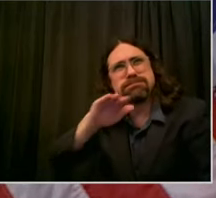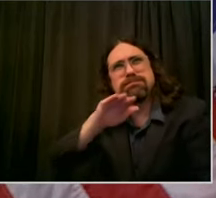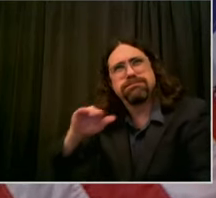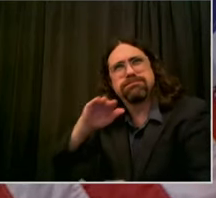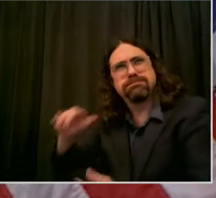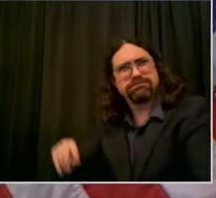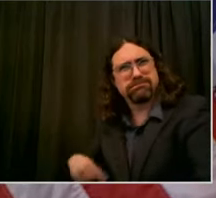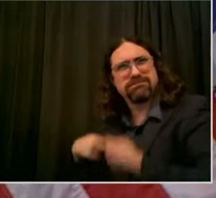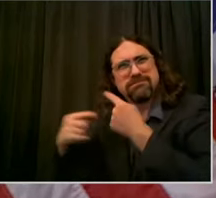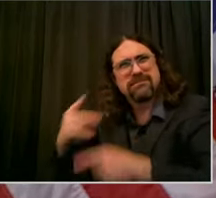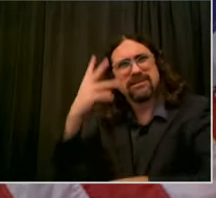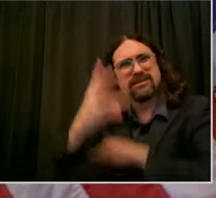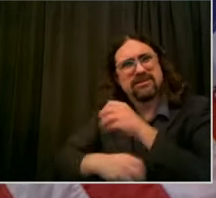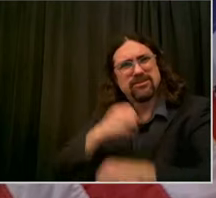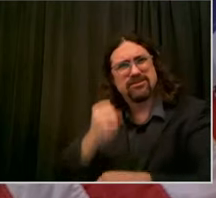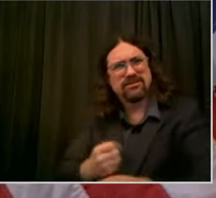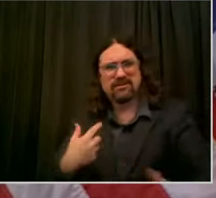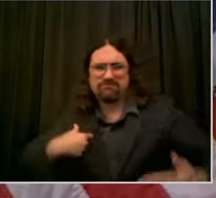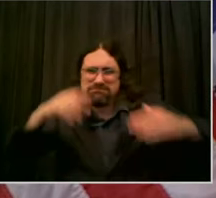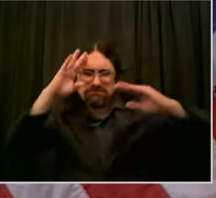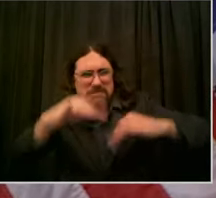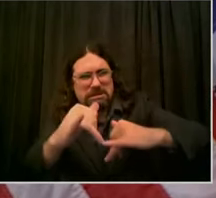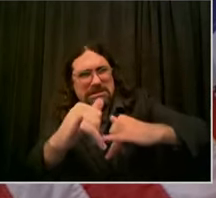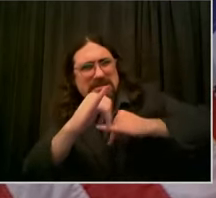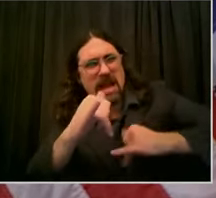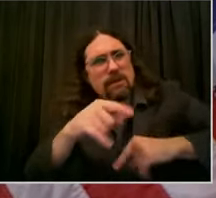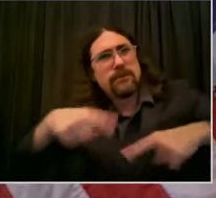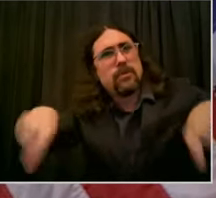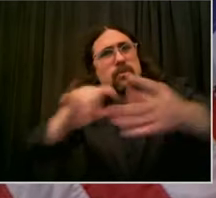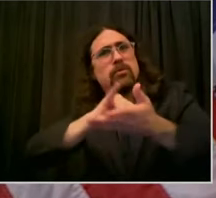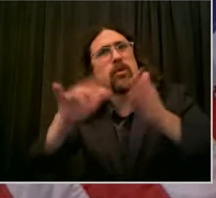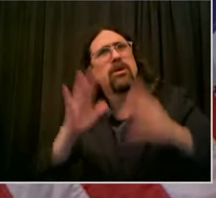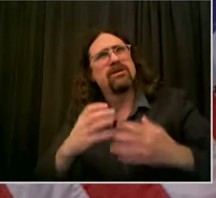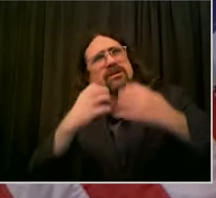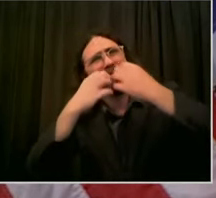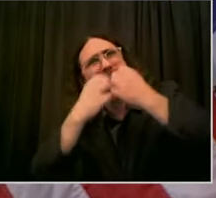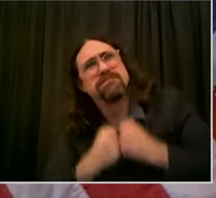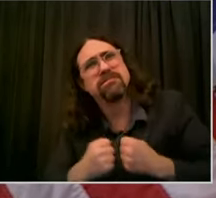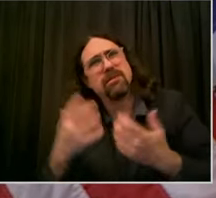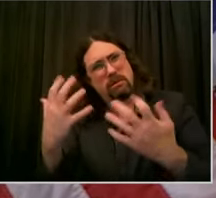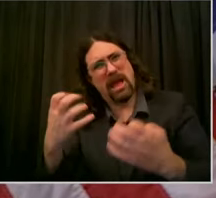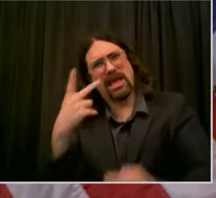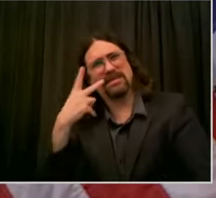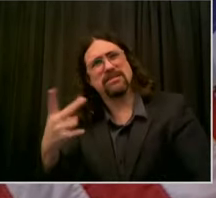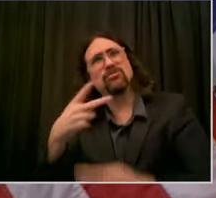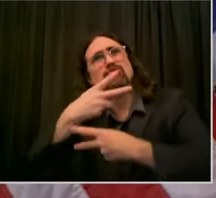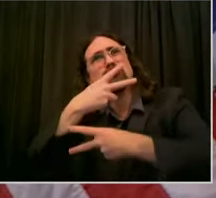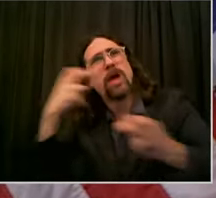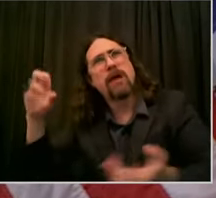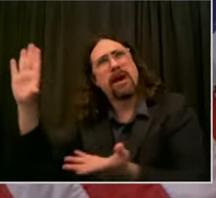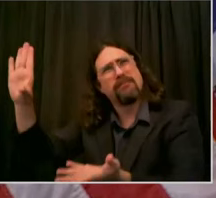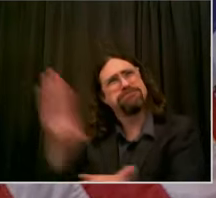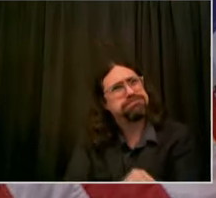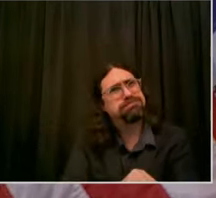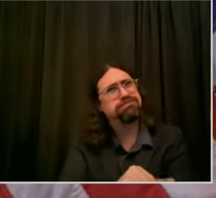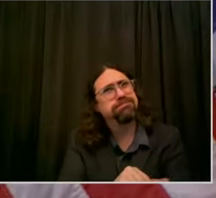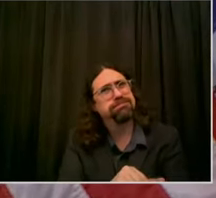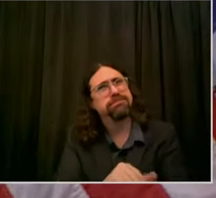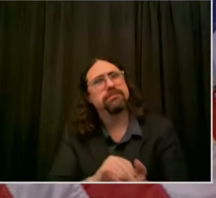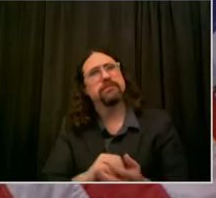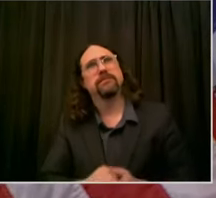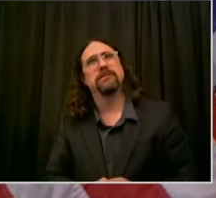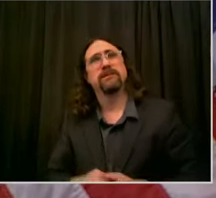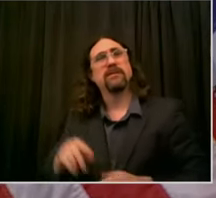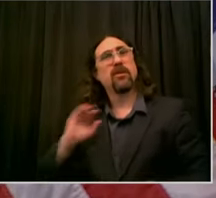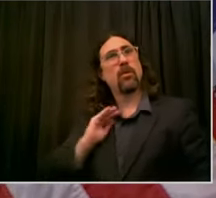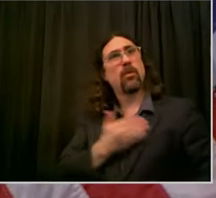before him. They are all thoroughgoing reformers. I know them. To some extent, the public knows them, but the public doesn't know them the way I know them